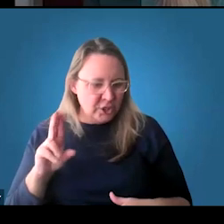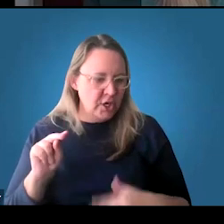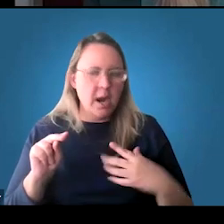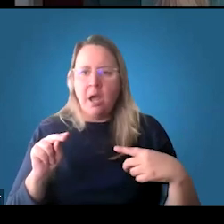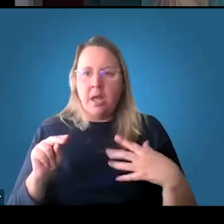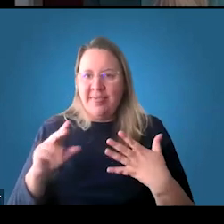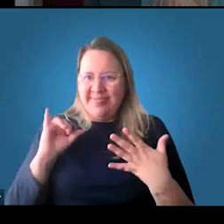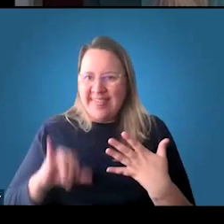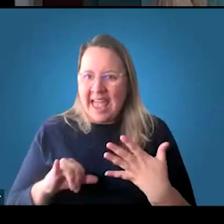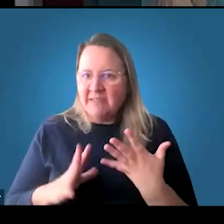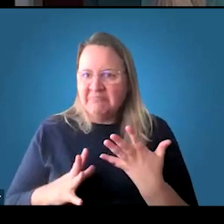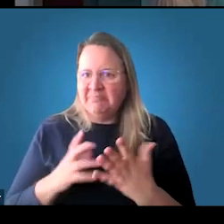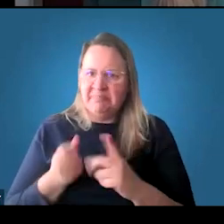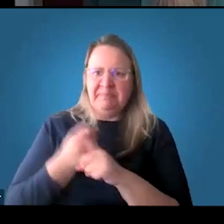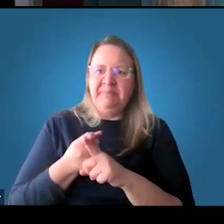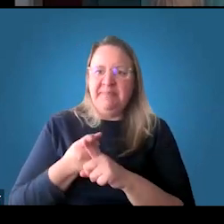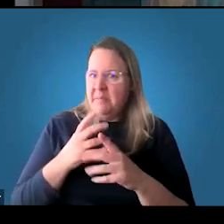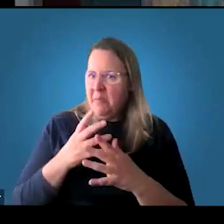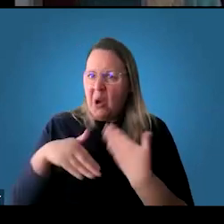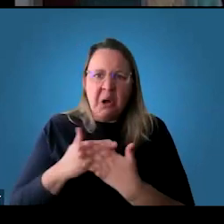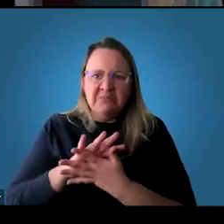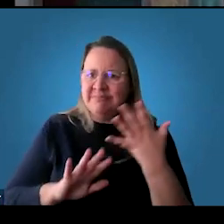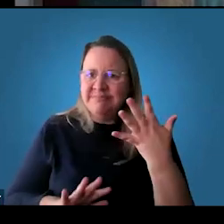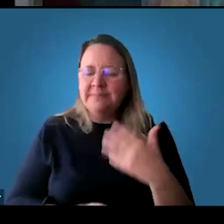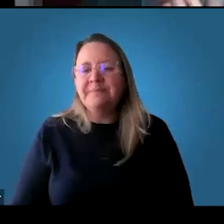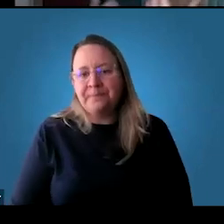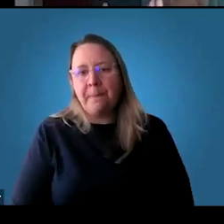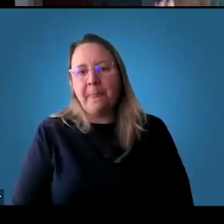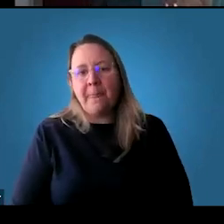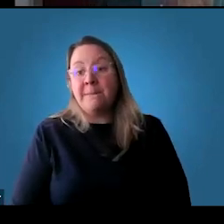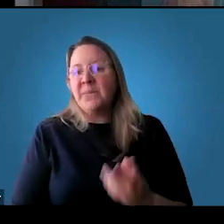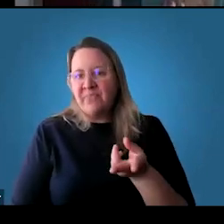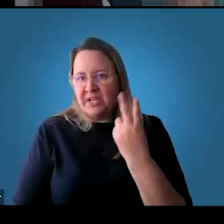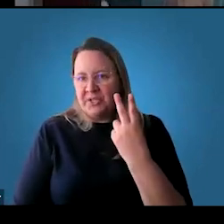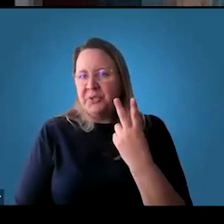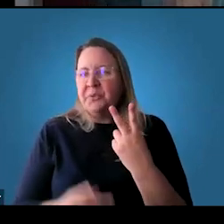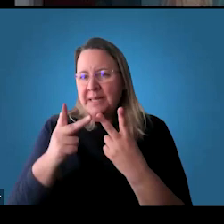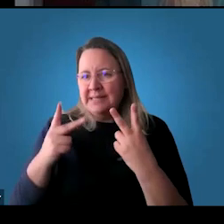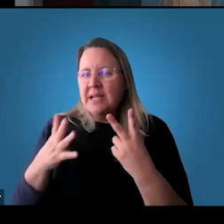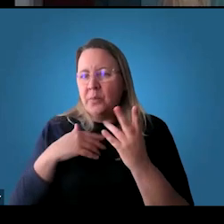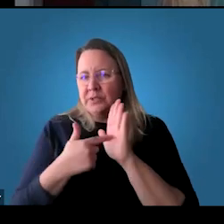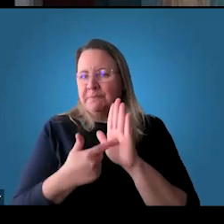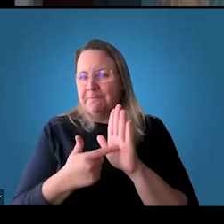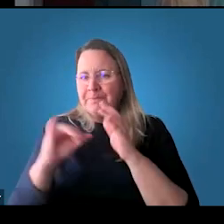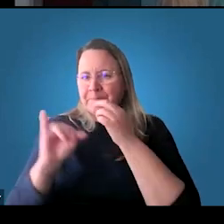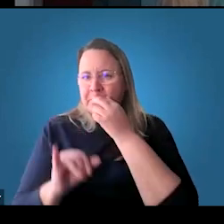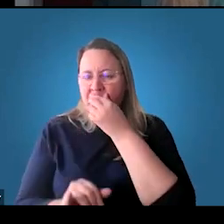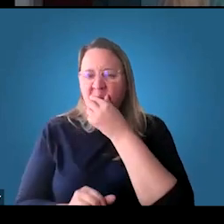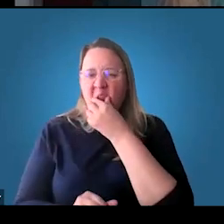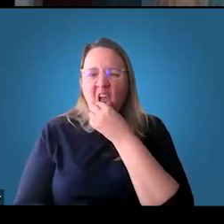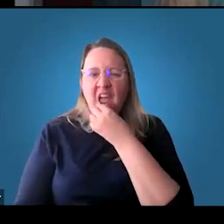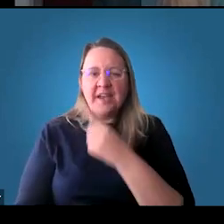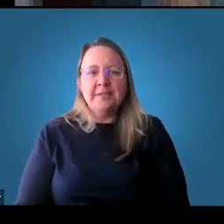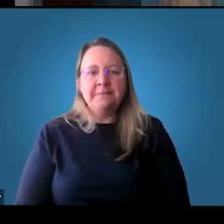Um, Now, I want to highlight two additional places because I always find examples so helpful. There